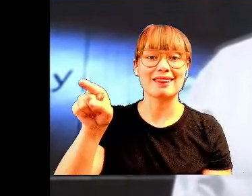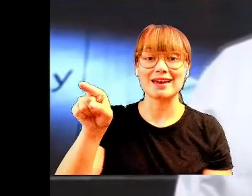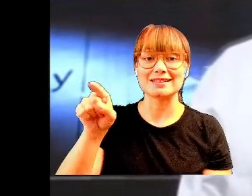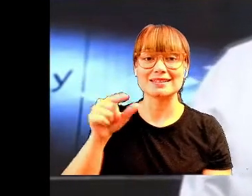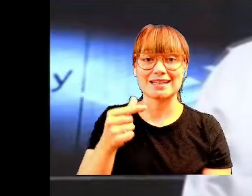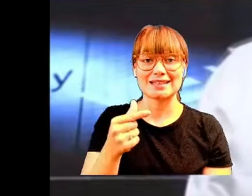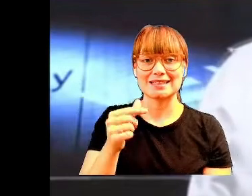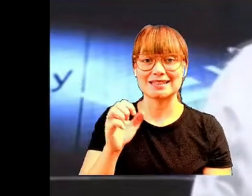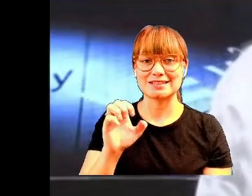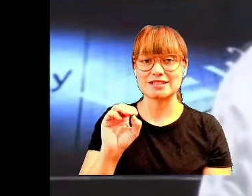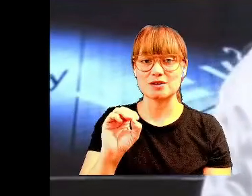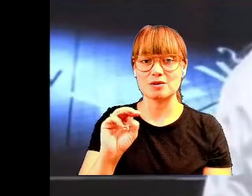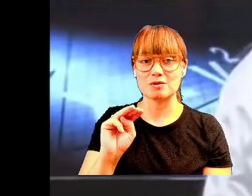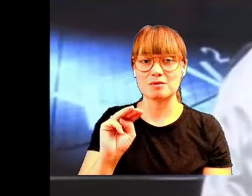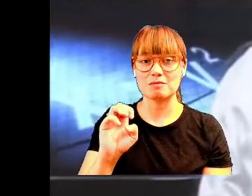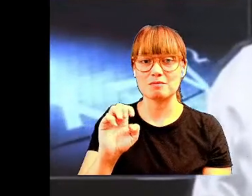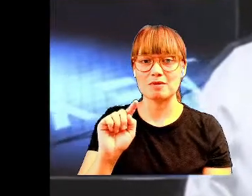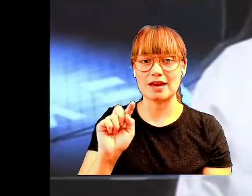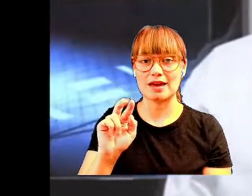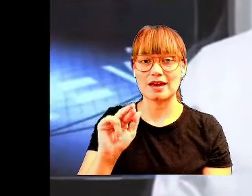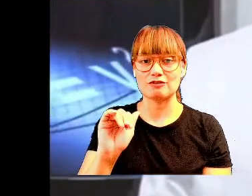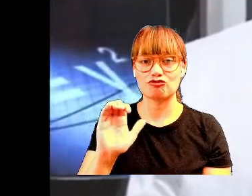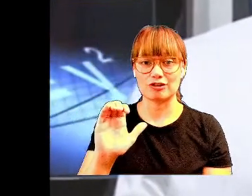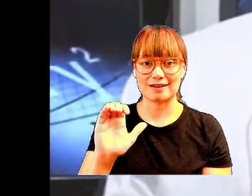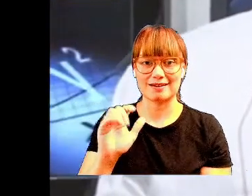geometric sequence.